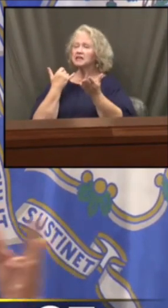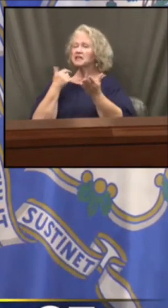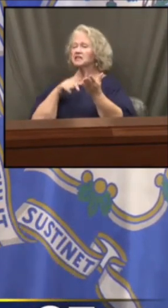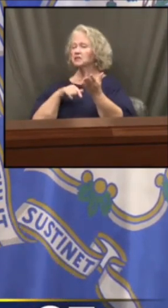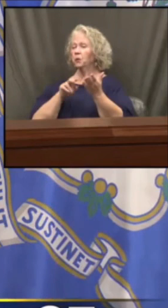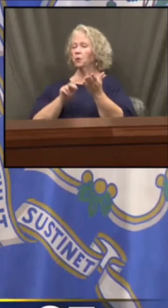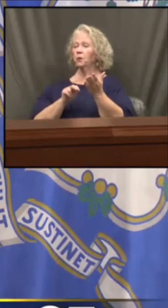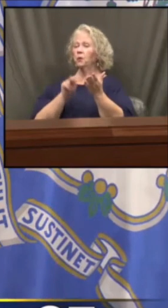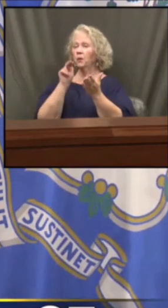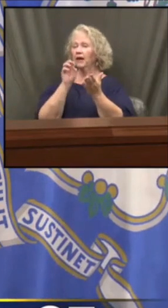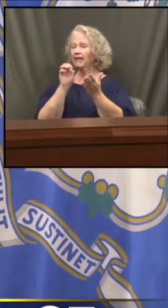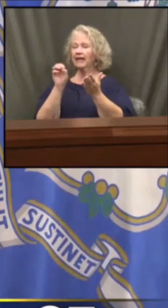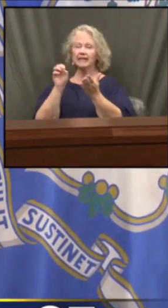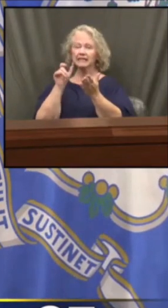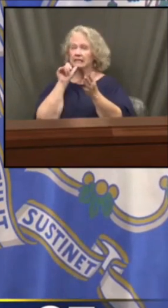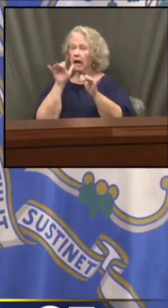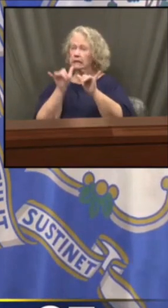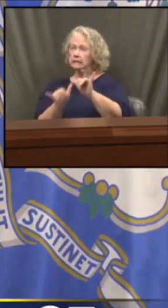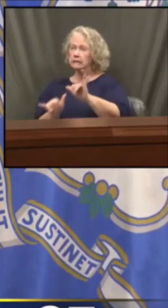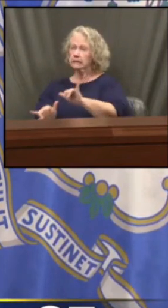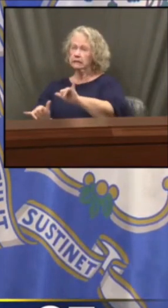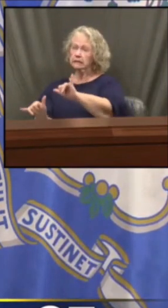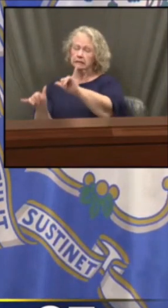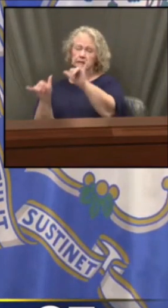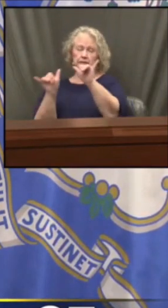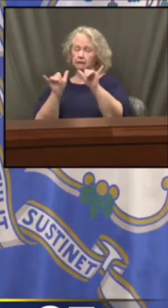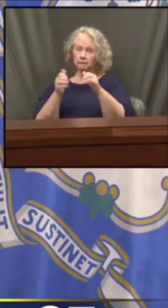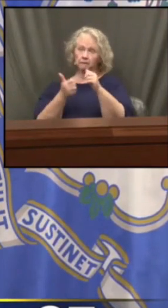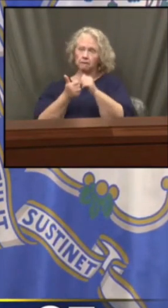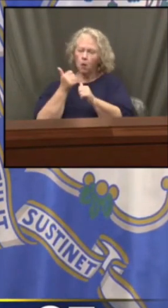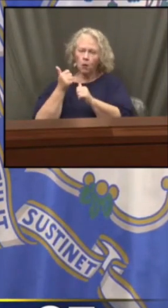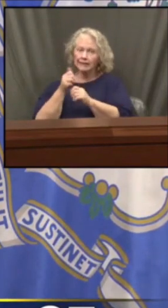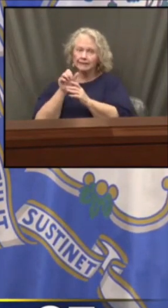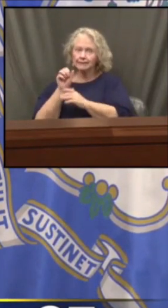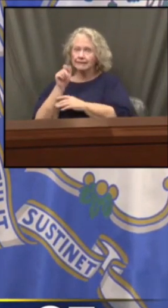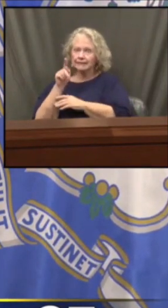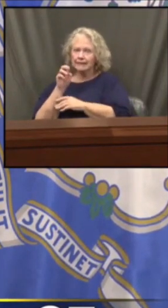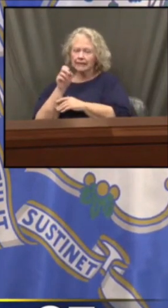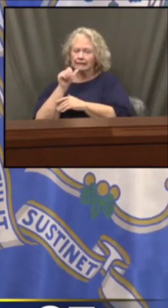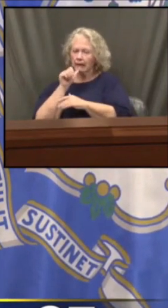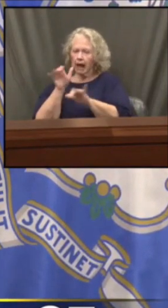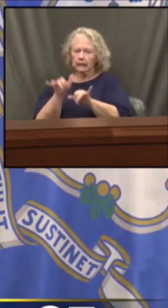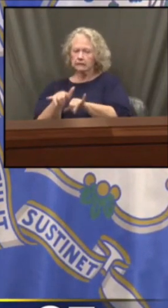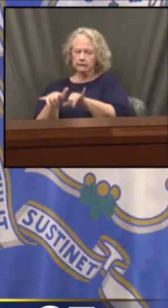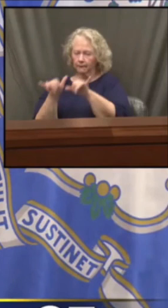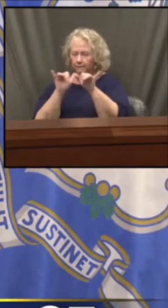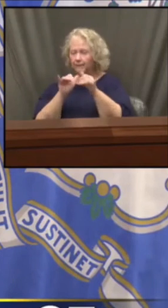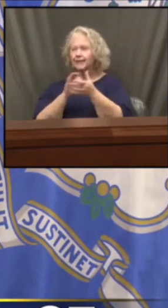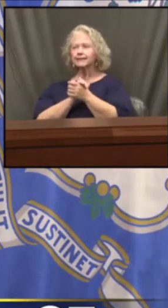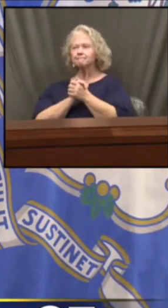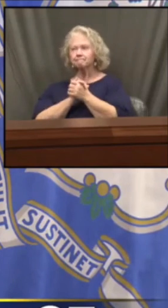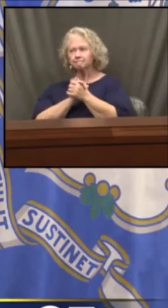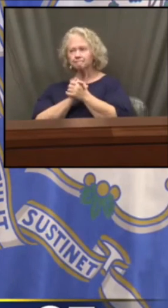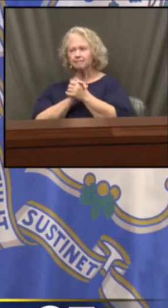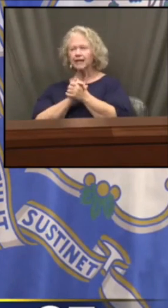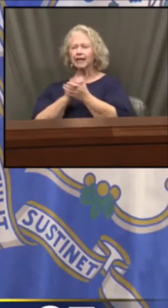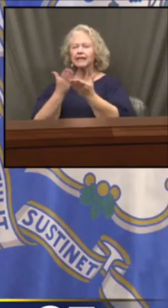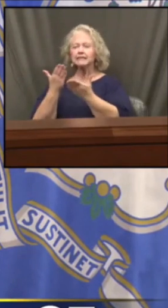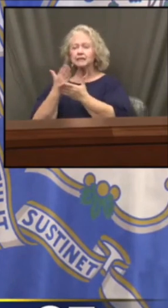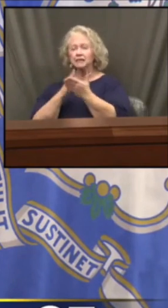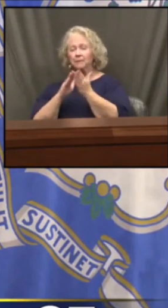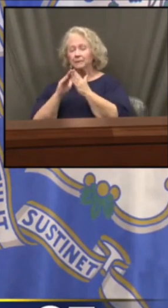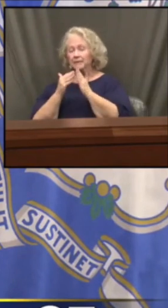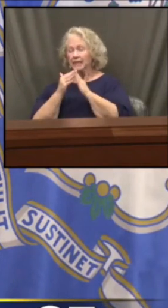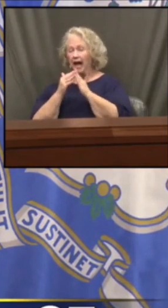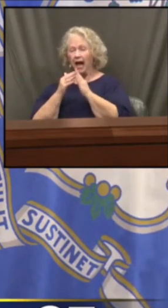Northeast is not speaking with one voice. In fact, relatively few states are doing that at this point. I think, again, you've got some cities where you have a very